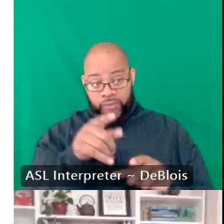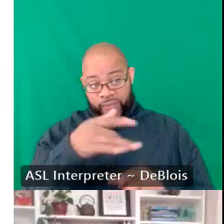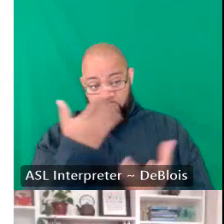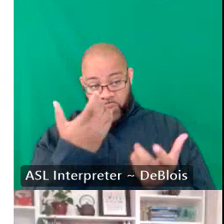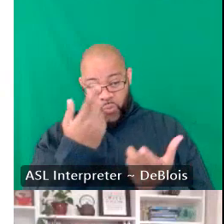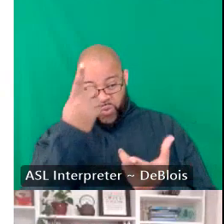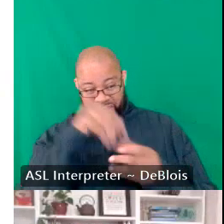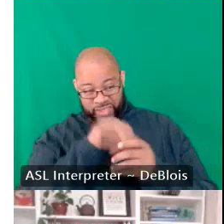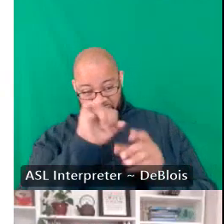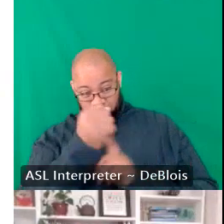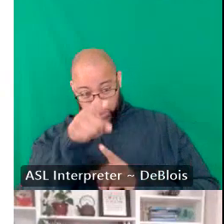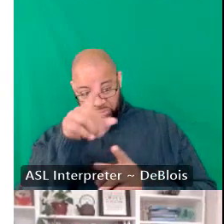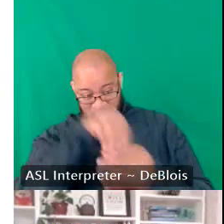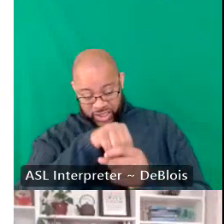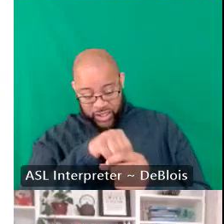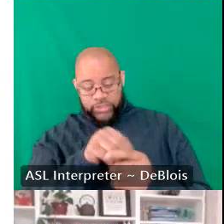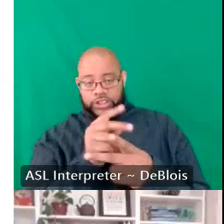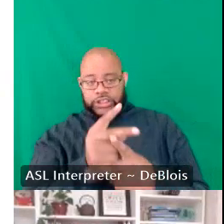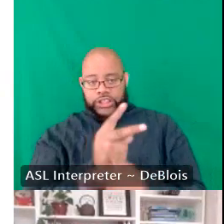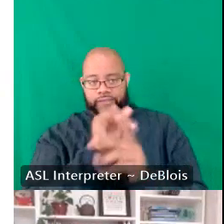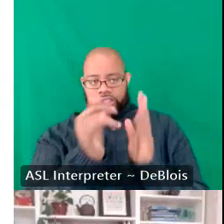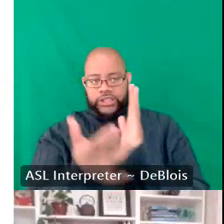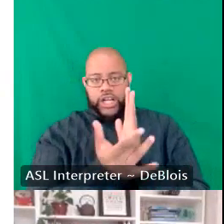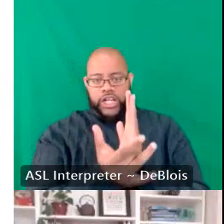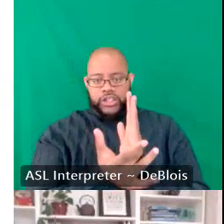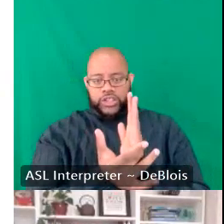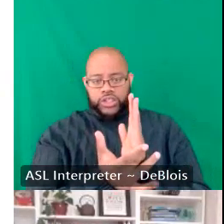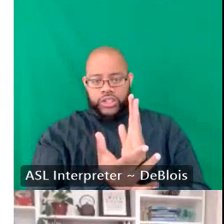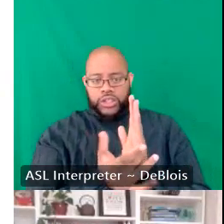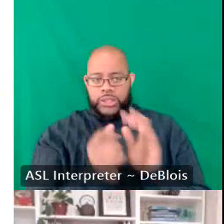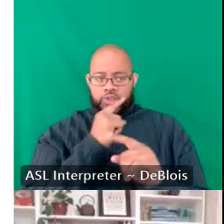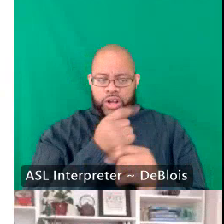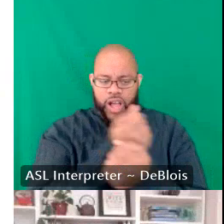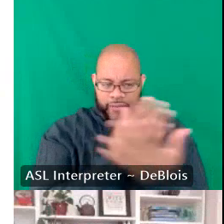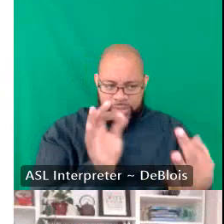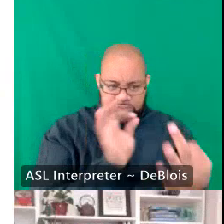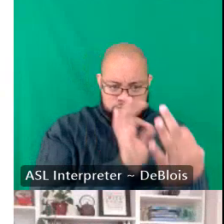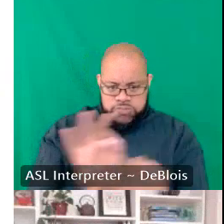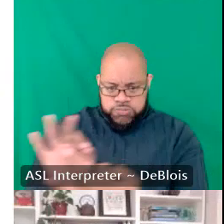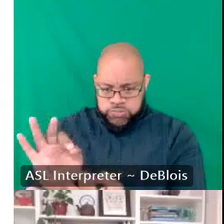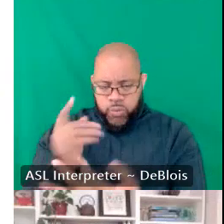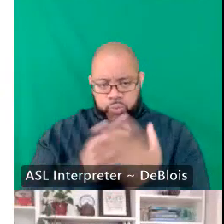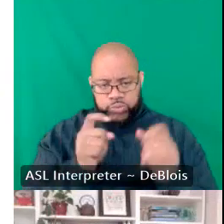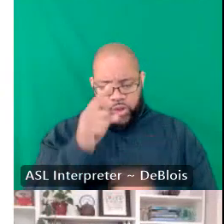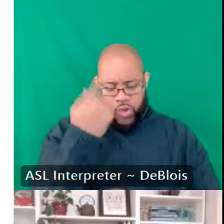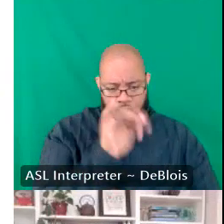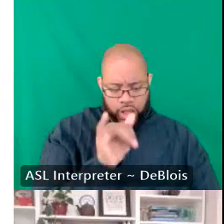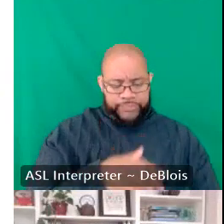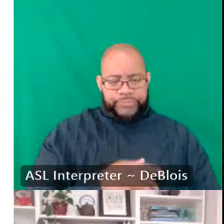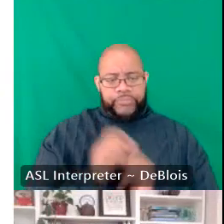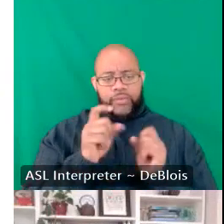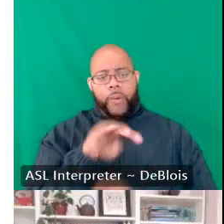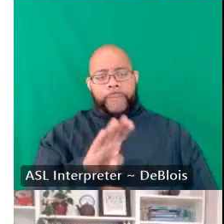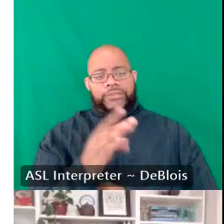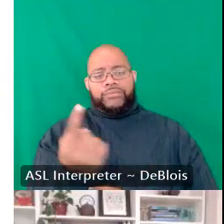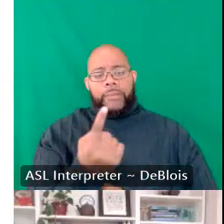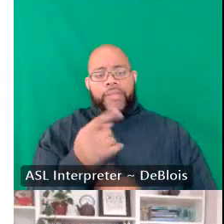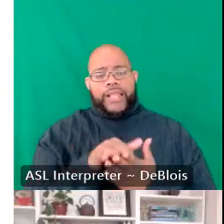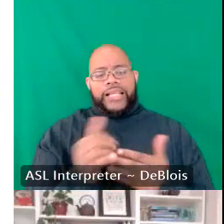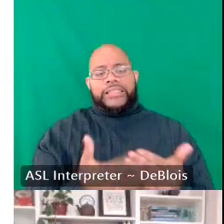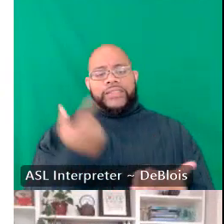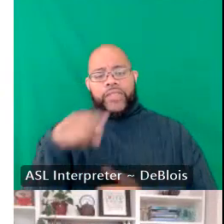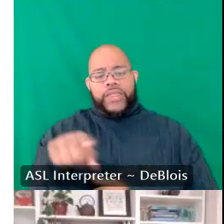those situations, to take care of the technicals, get your I's dotted, get your T's crossed, and here's what it's supposed to look like. Give OMB something that is easier